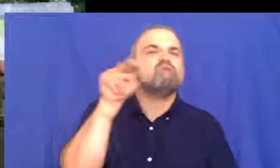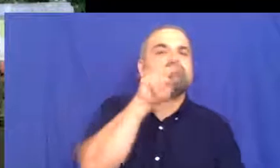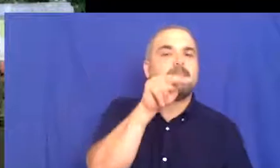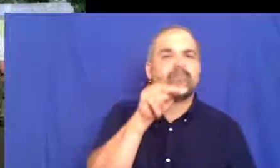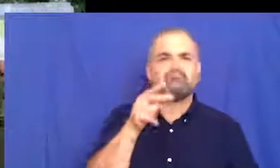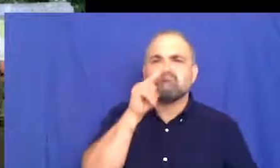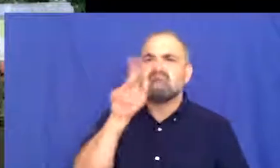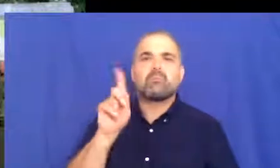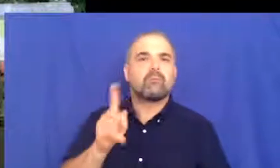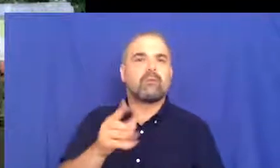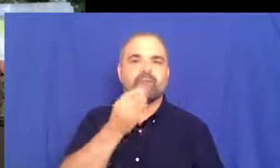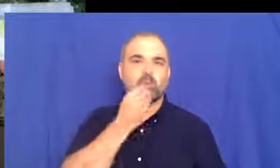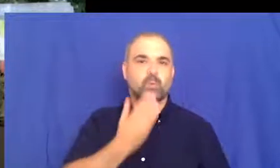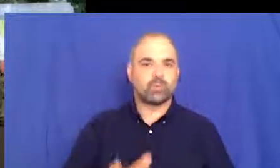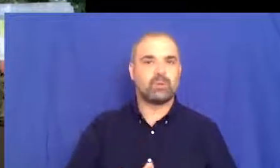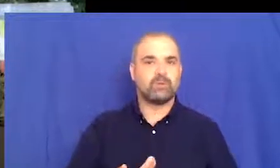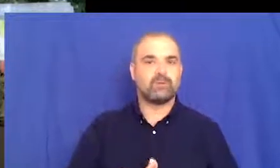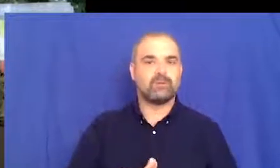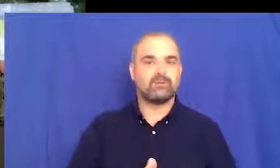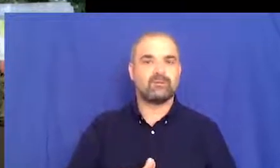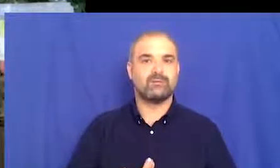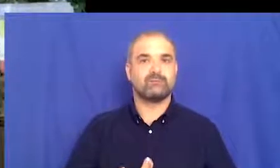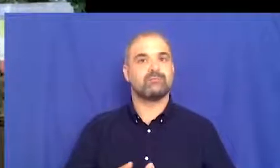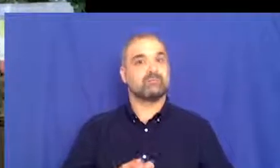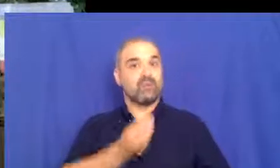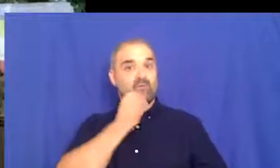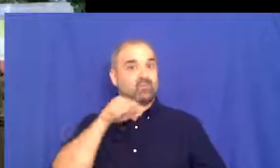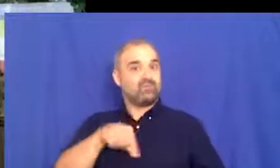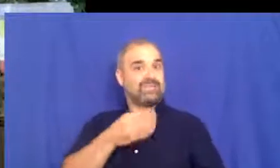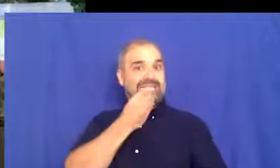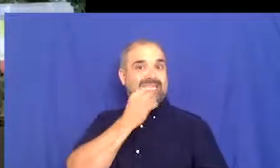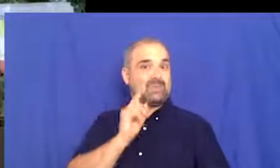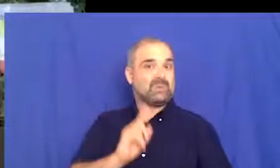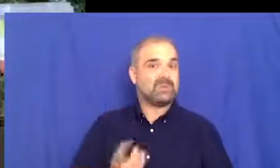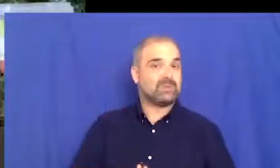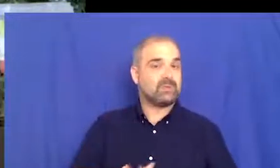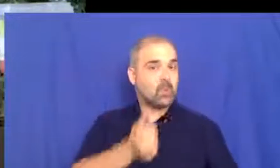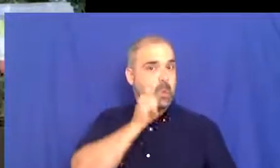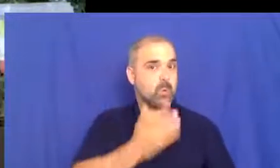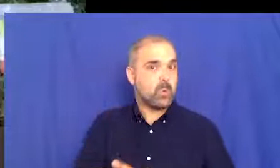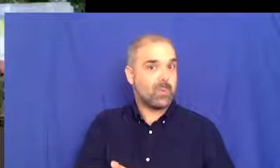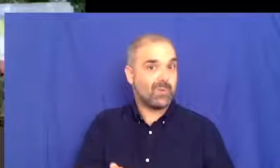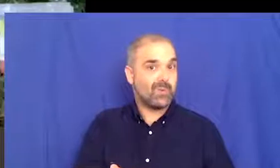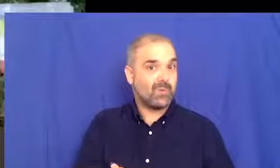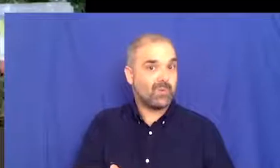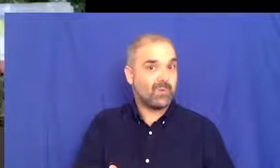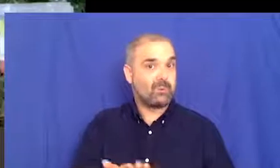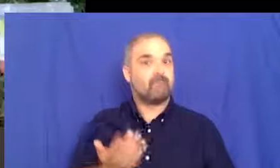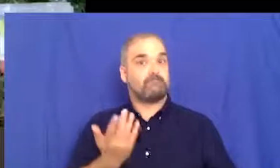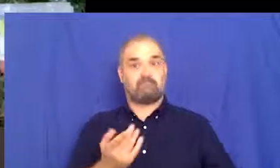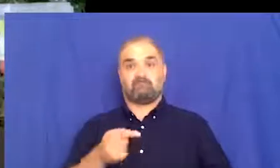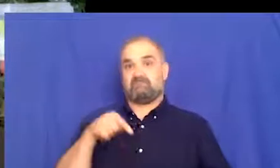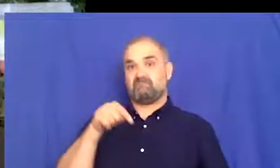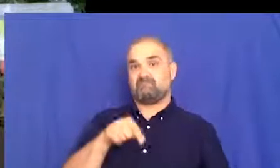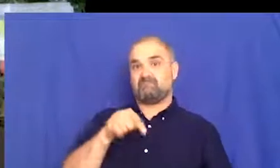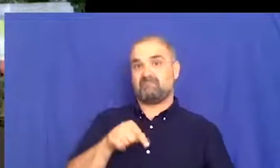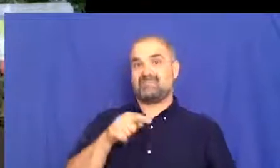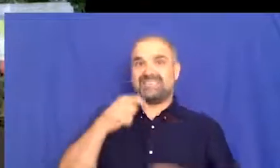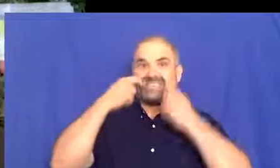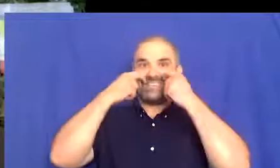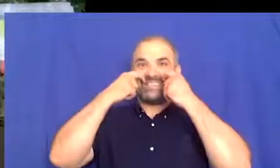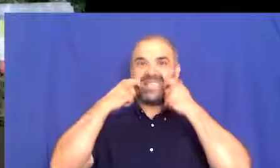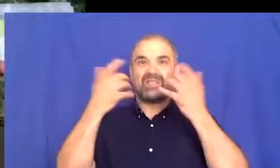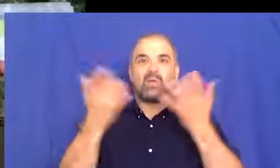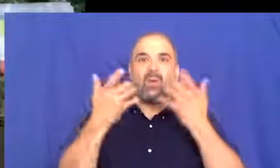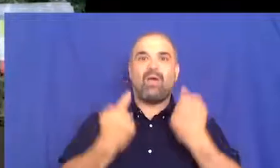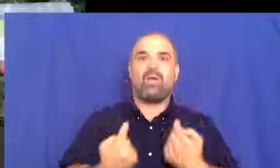for all the food you like to eat. So if you can guess what food you like to eat, or have a think about what food you like to eat, he has only